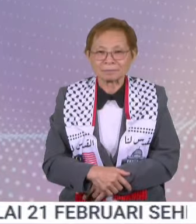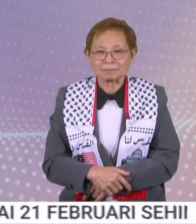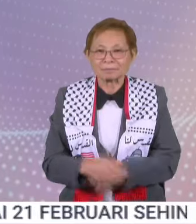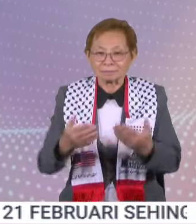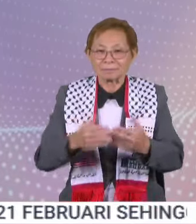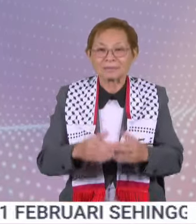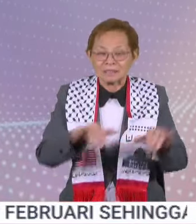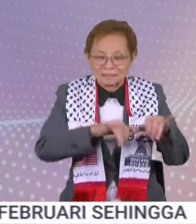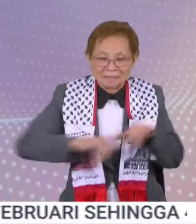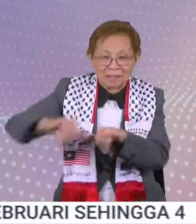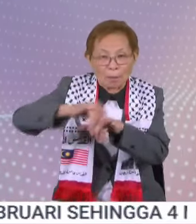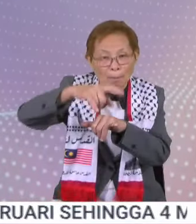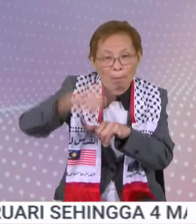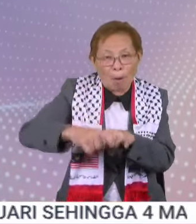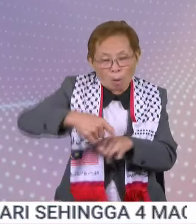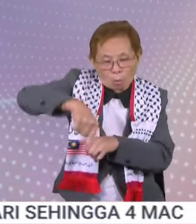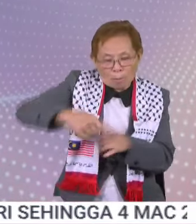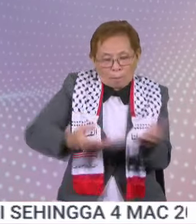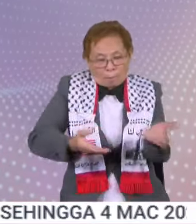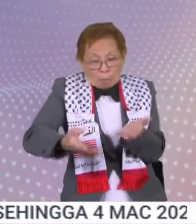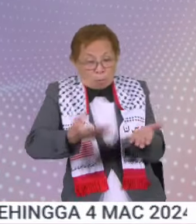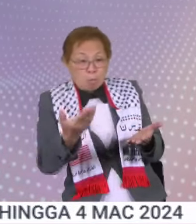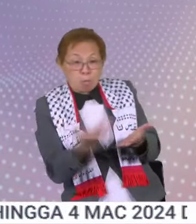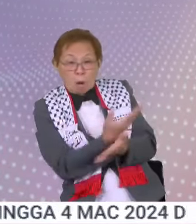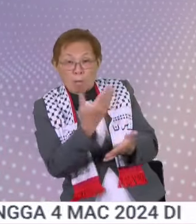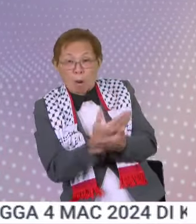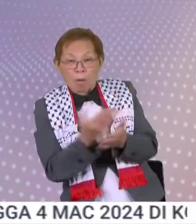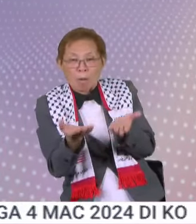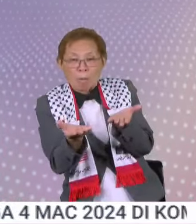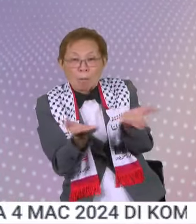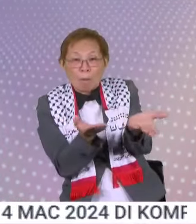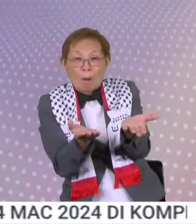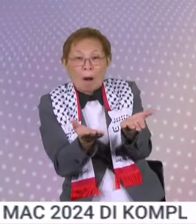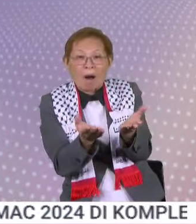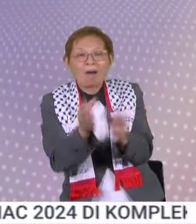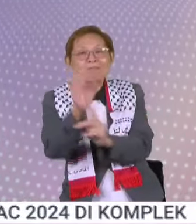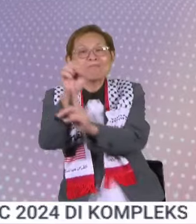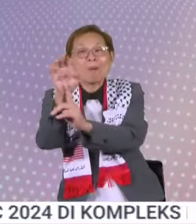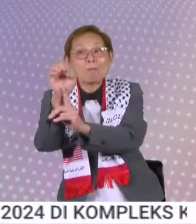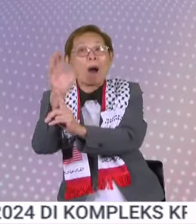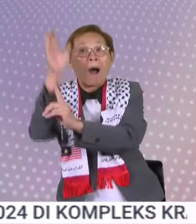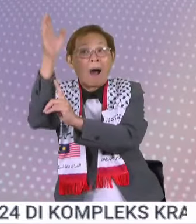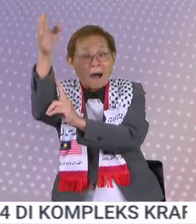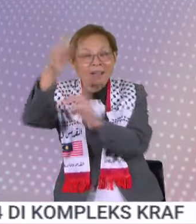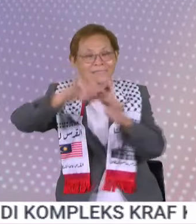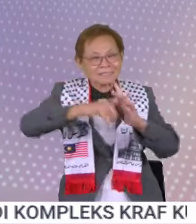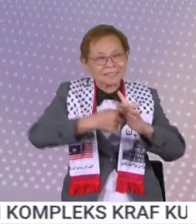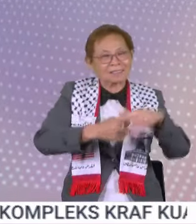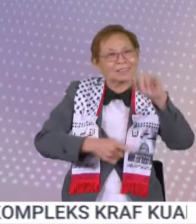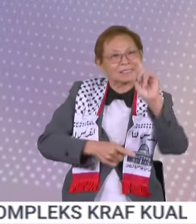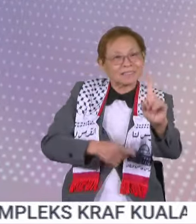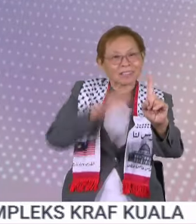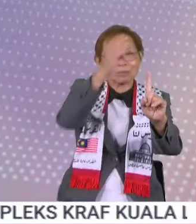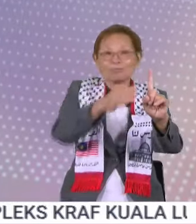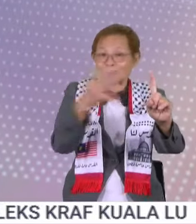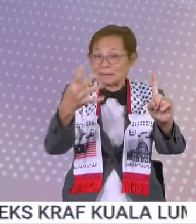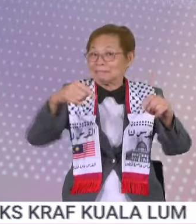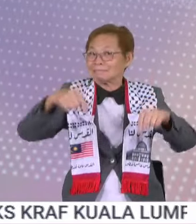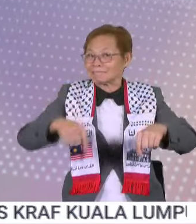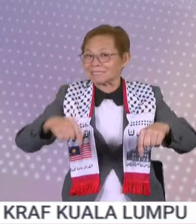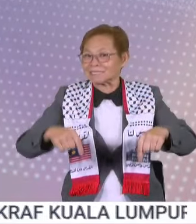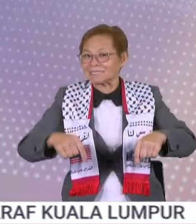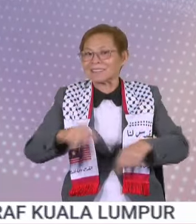Saudara, standard mandatory quality perkhidmatan yang baharu bagi perkhidmatan jalur lebar bakal berkuat kuasa 1 April